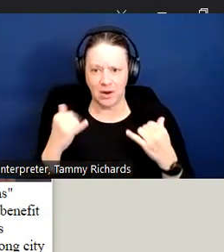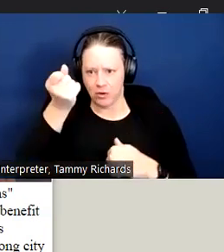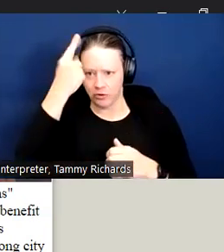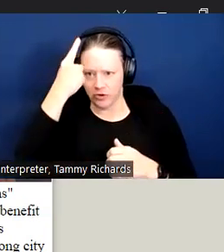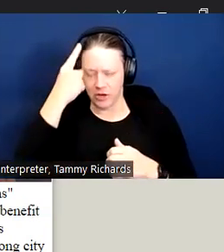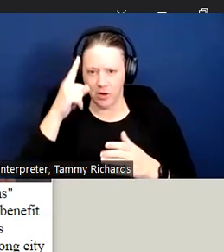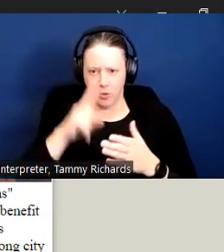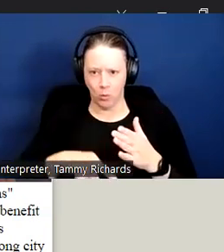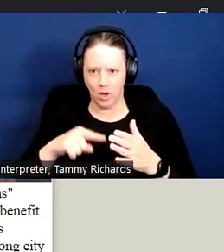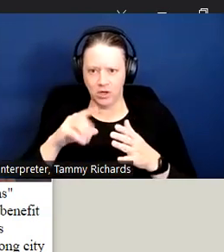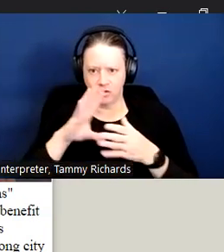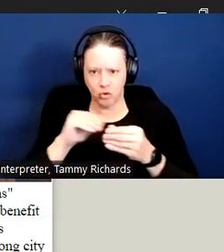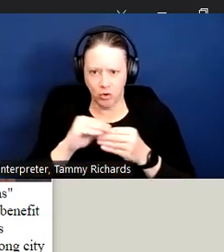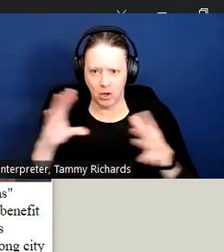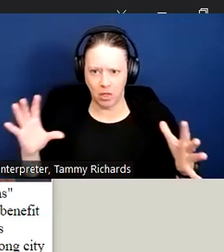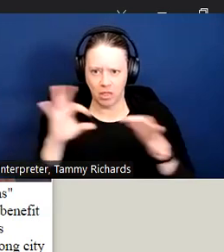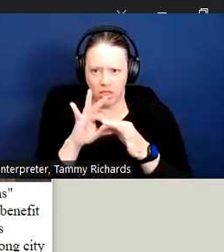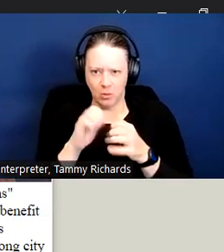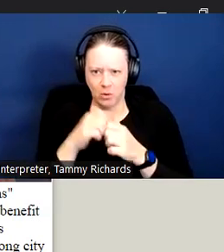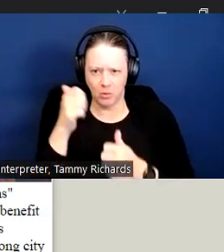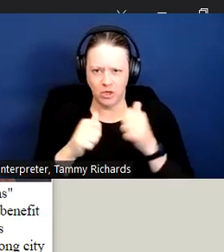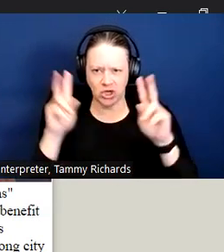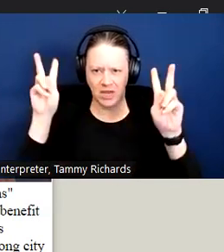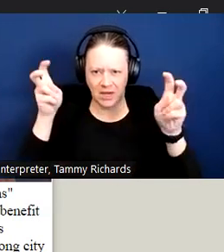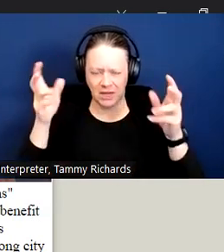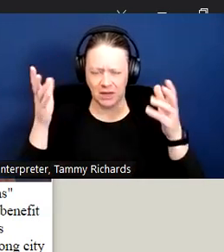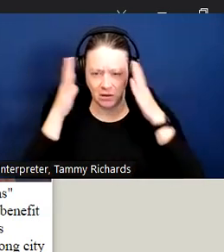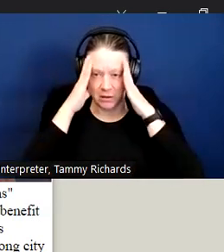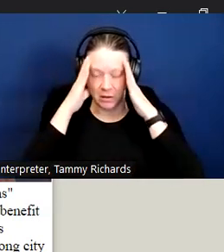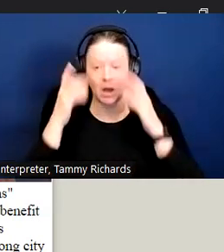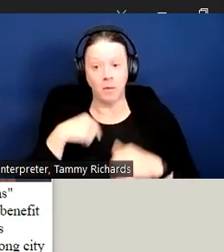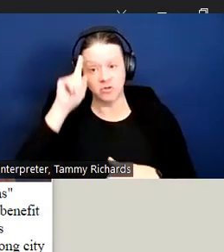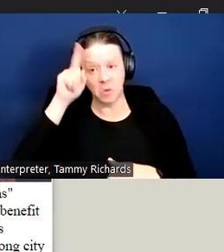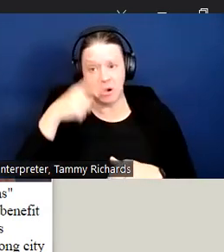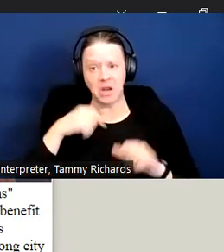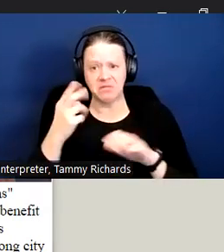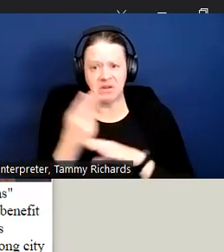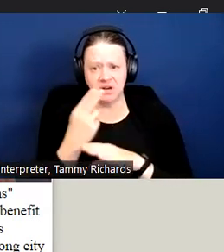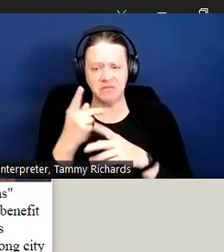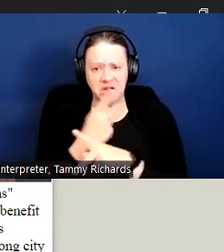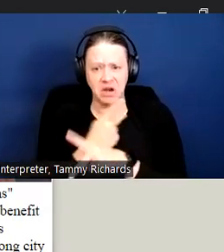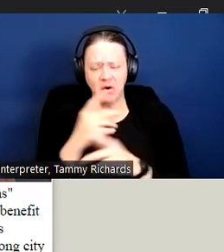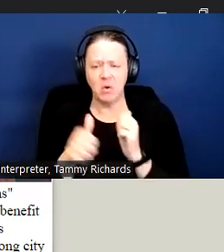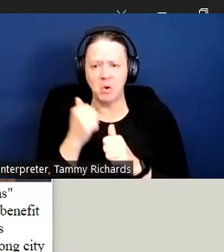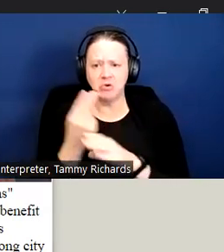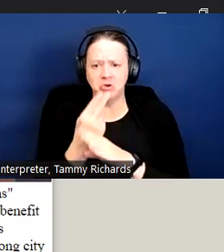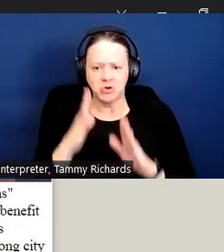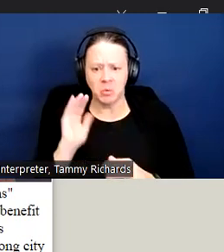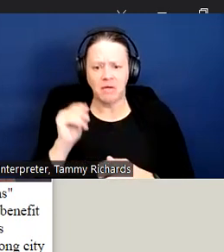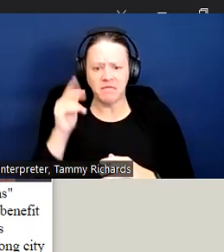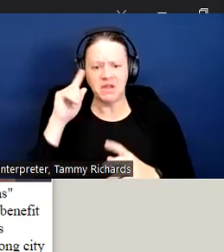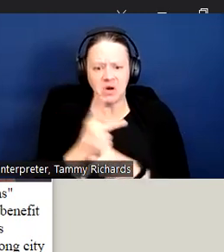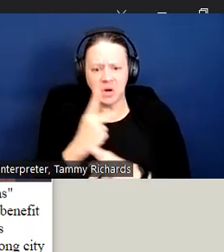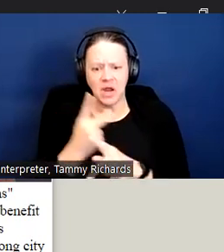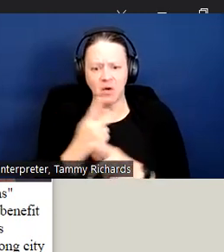understand what story went to what heading. I'm fairly smart. I can figure that out. Most users are going to be able to figure